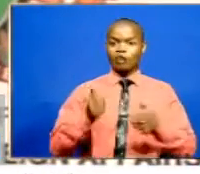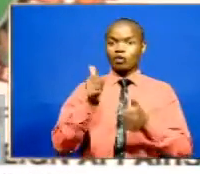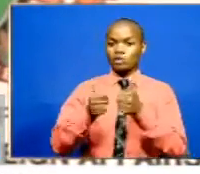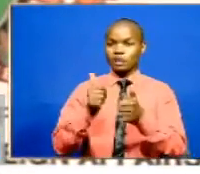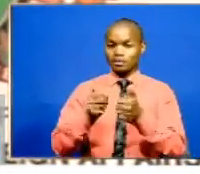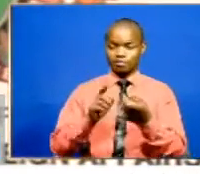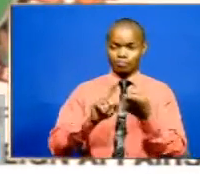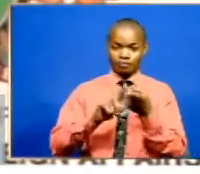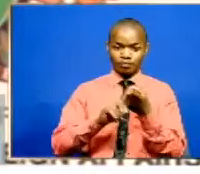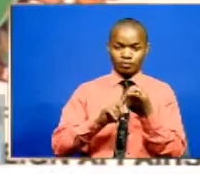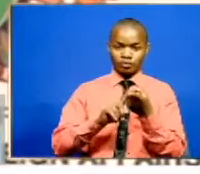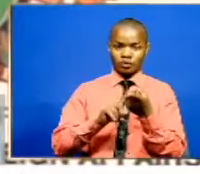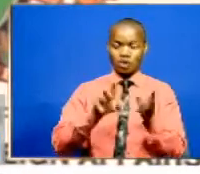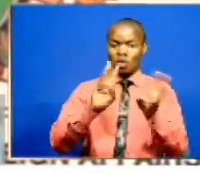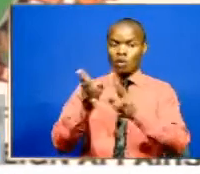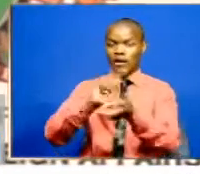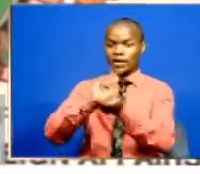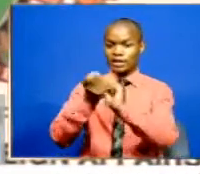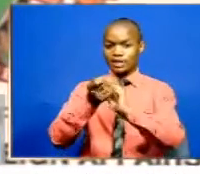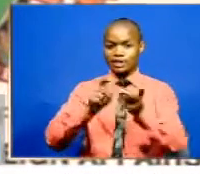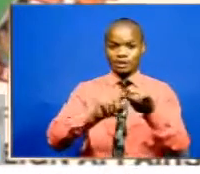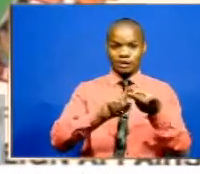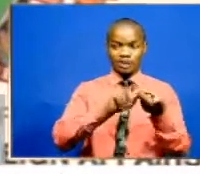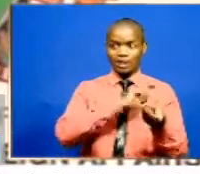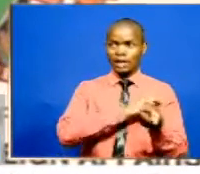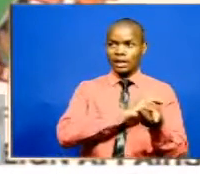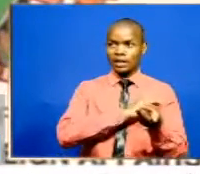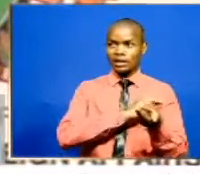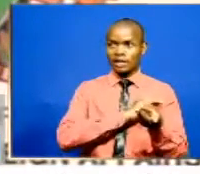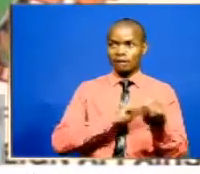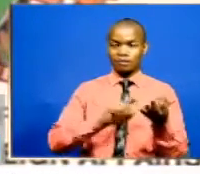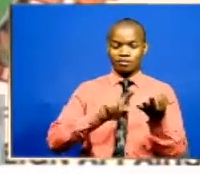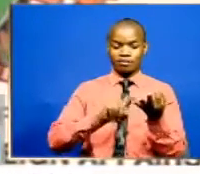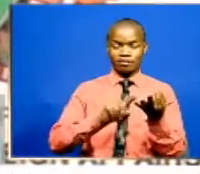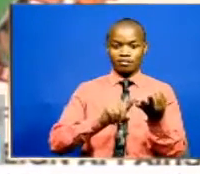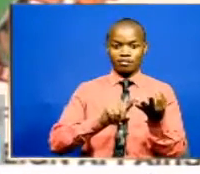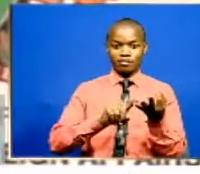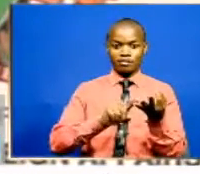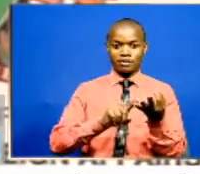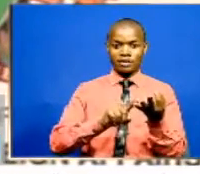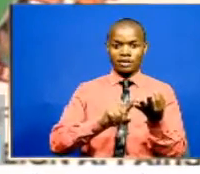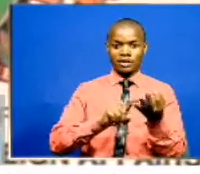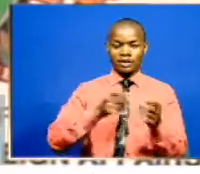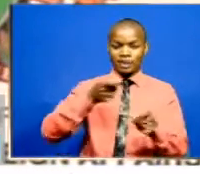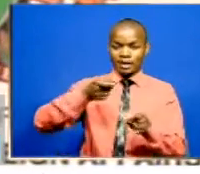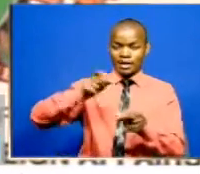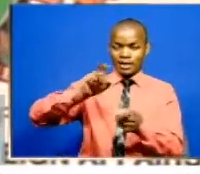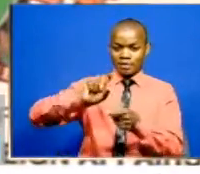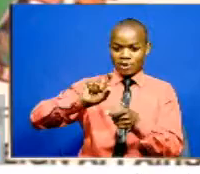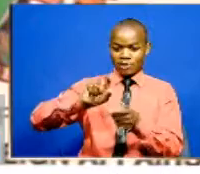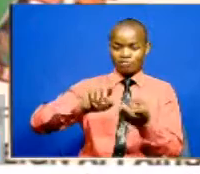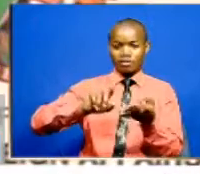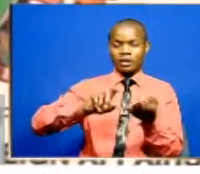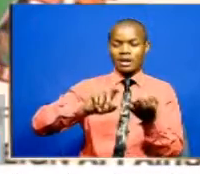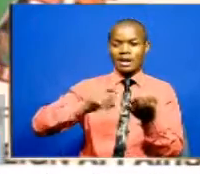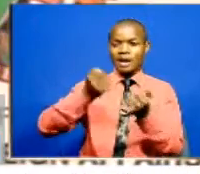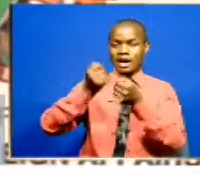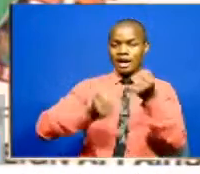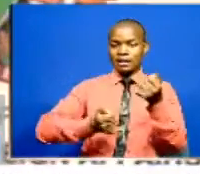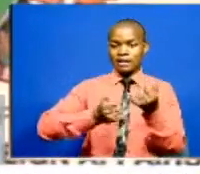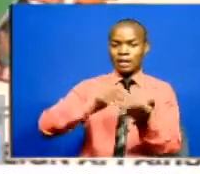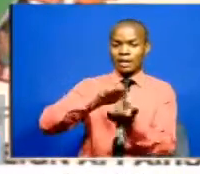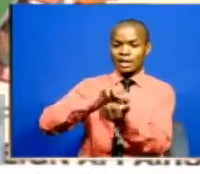change, second is nature, third is chemicals and pollution. We